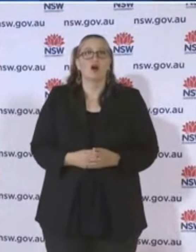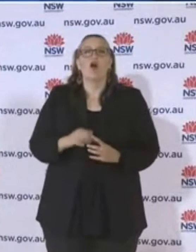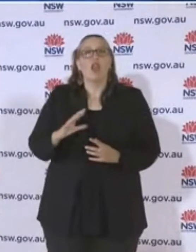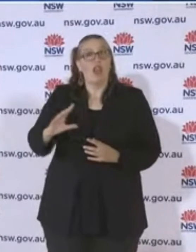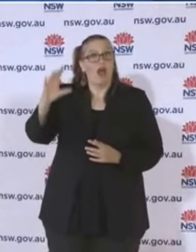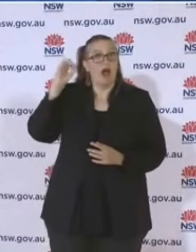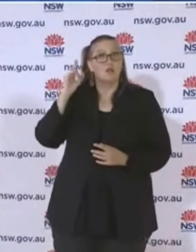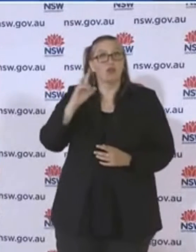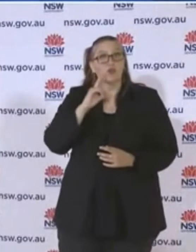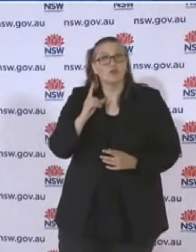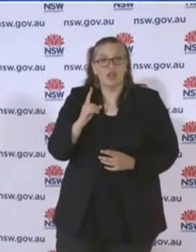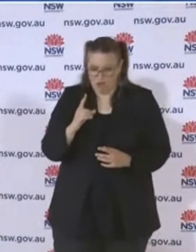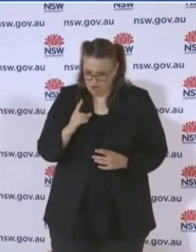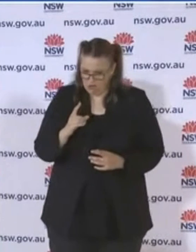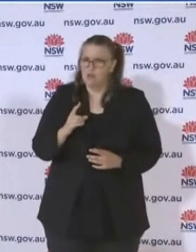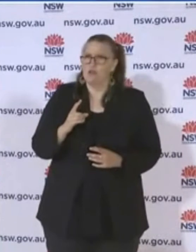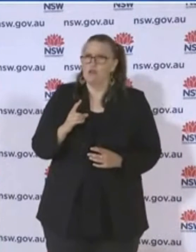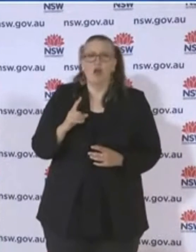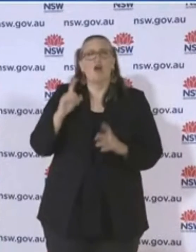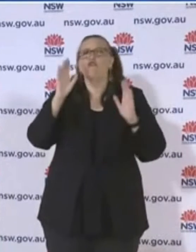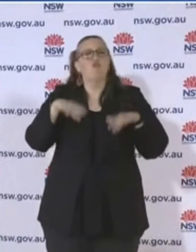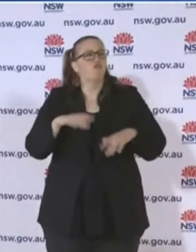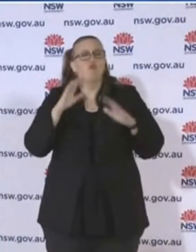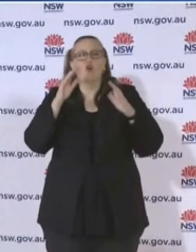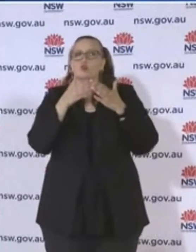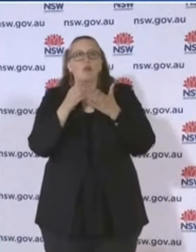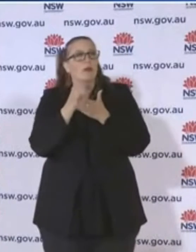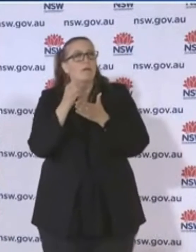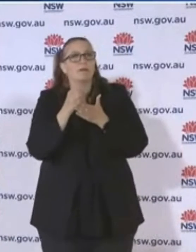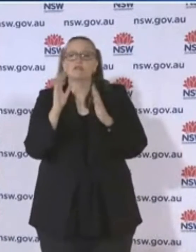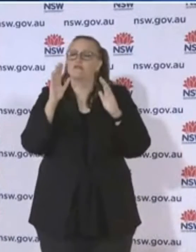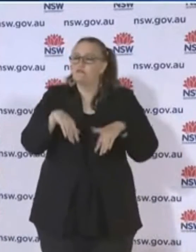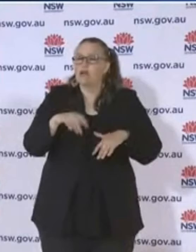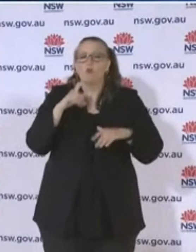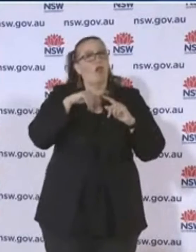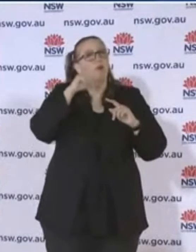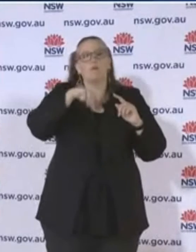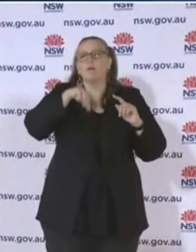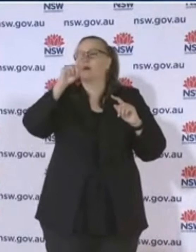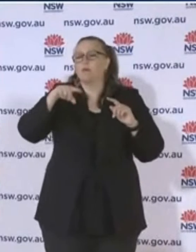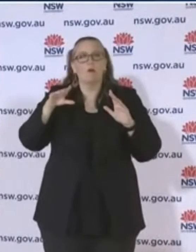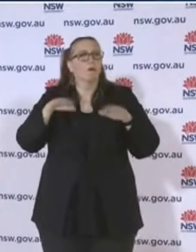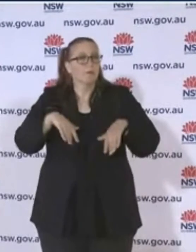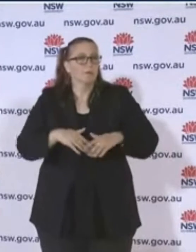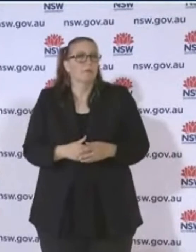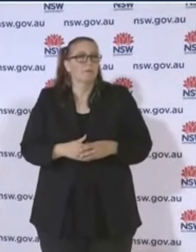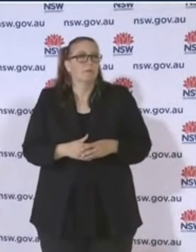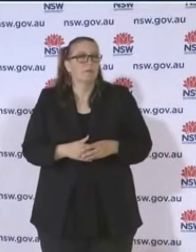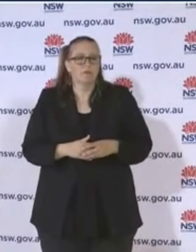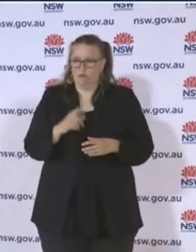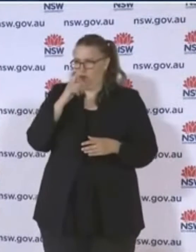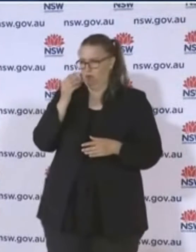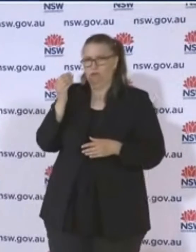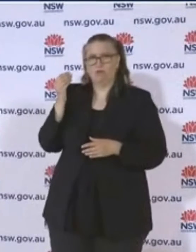are not so alarmed by these growing numbers of cases. What would you say to those people? I'm incredibly alarmed by anybody that needs hospital care or is